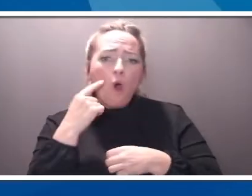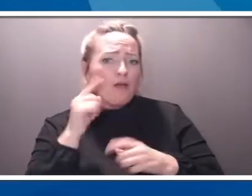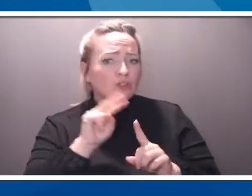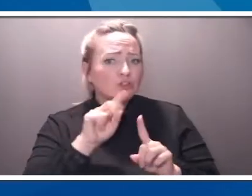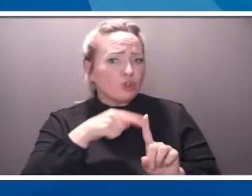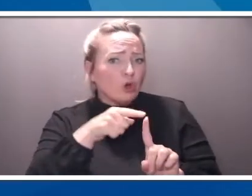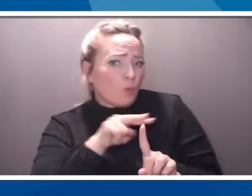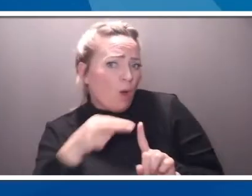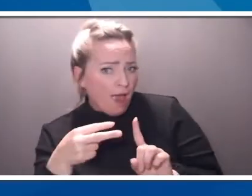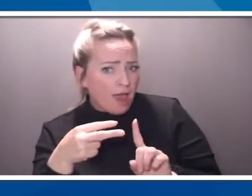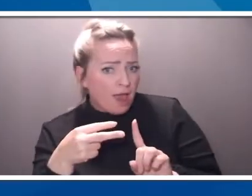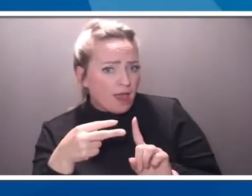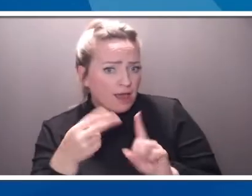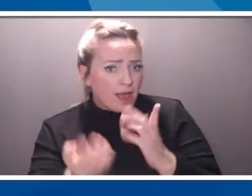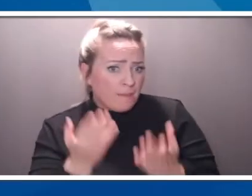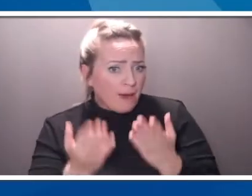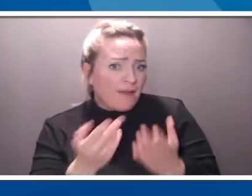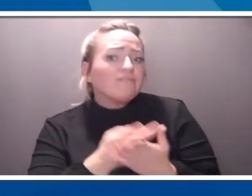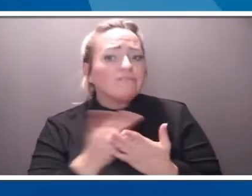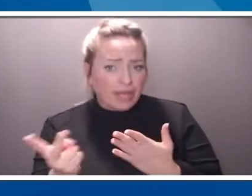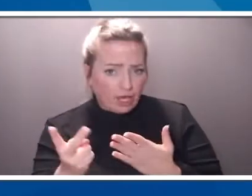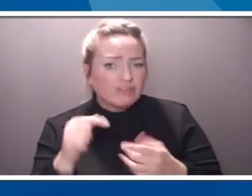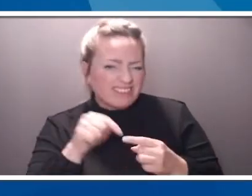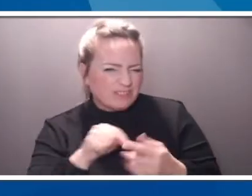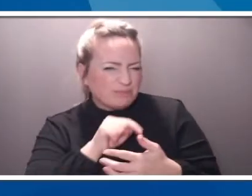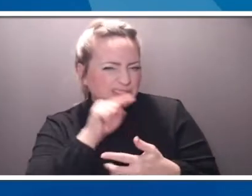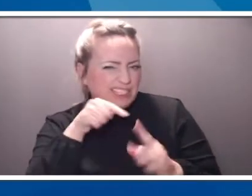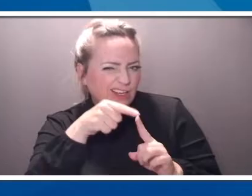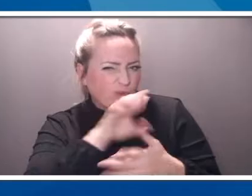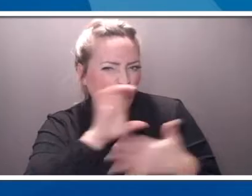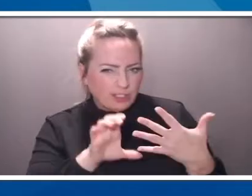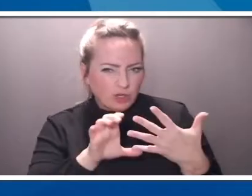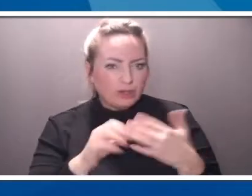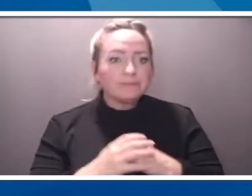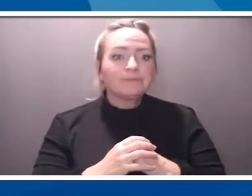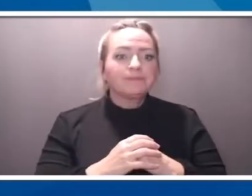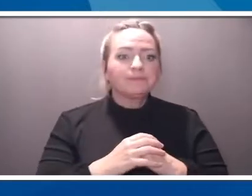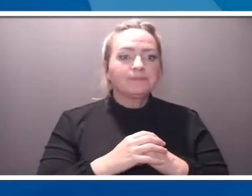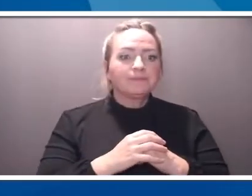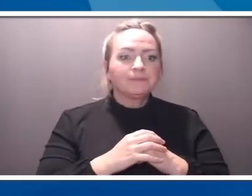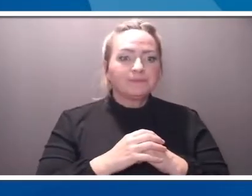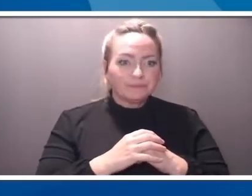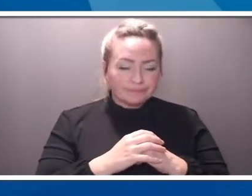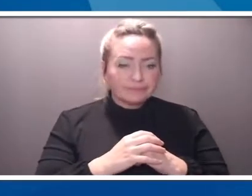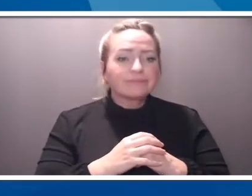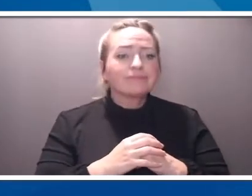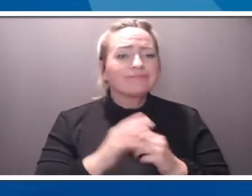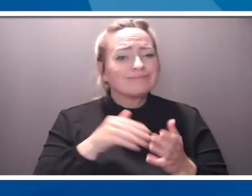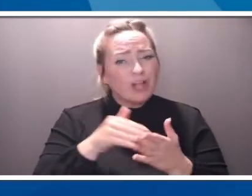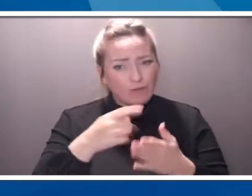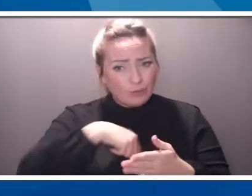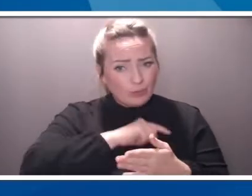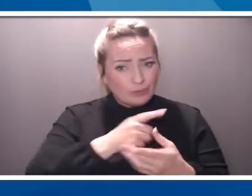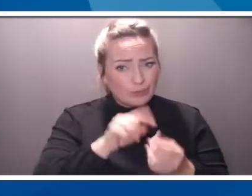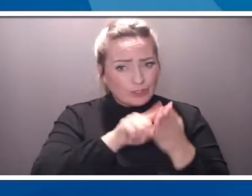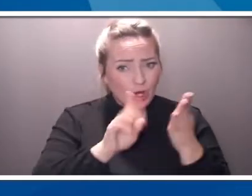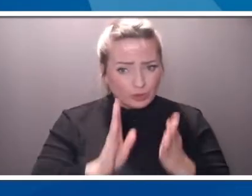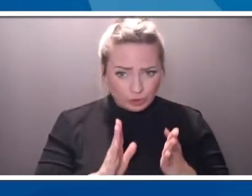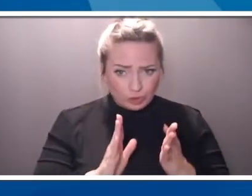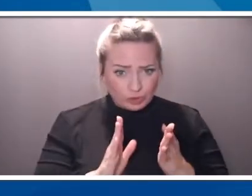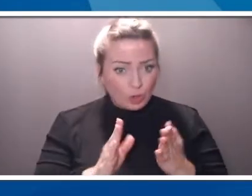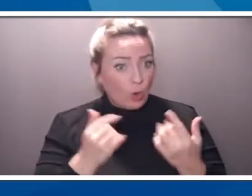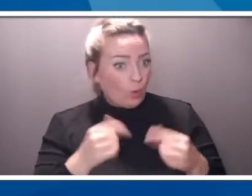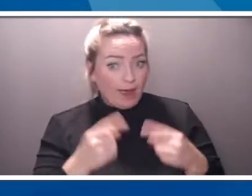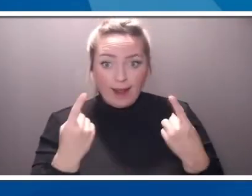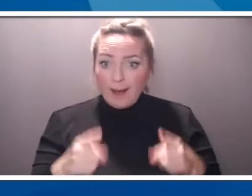just so you can say, yeah, well, if you look at it a certain way, it might actually fail this criterion. But what we often